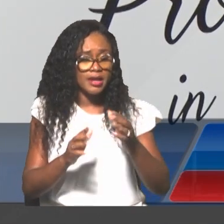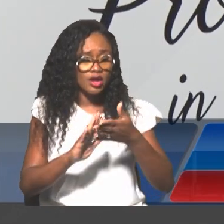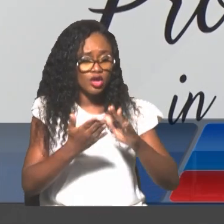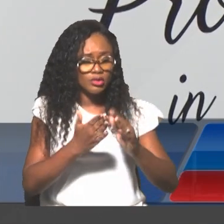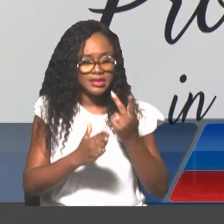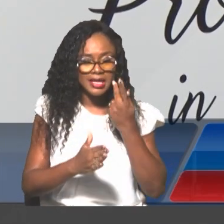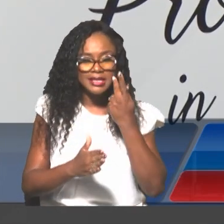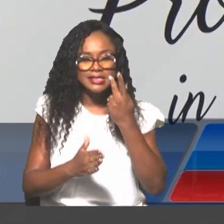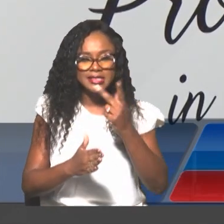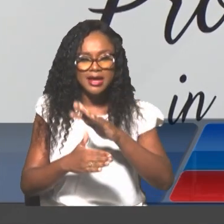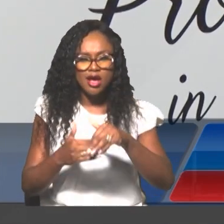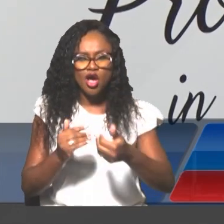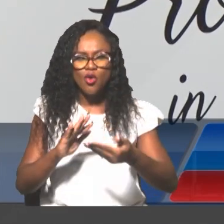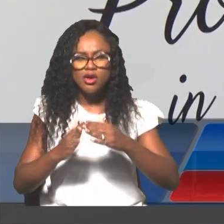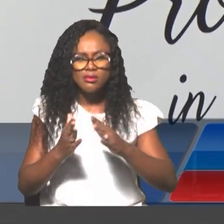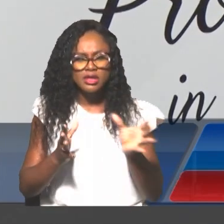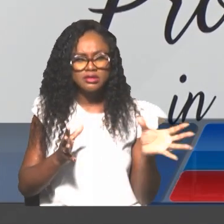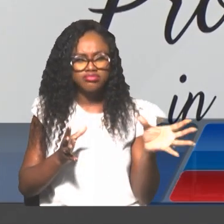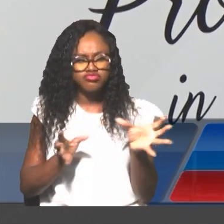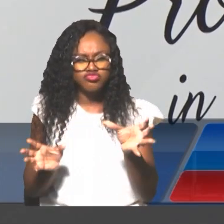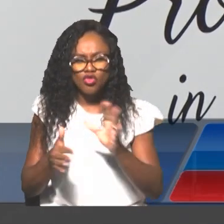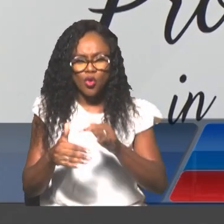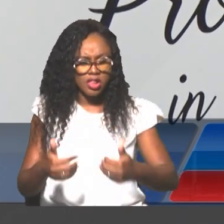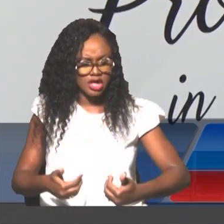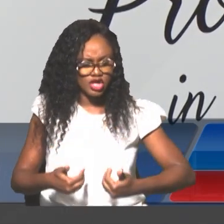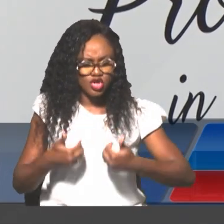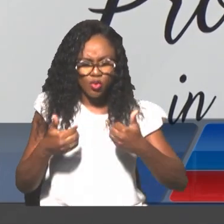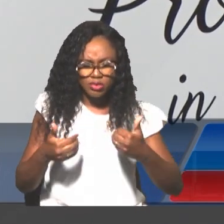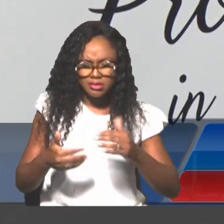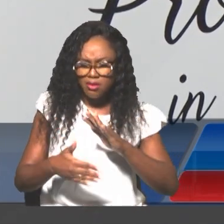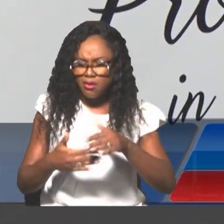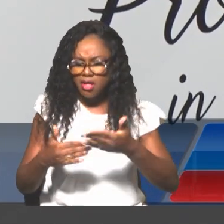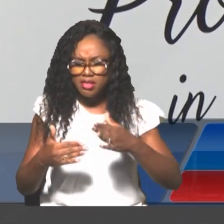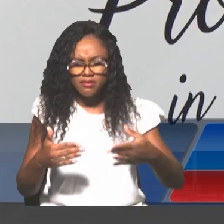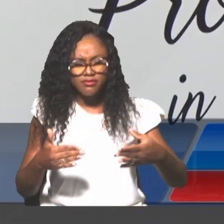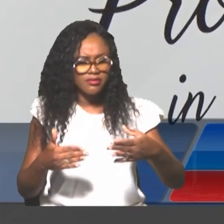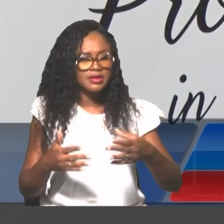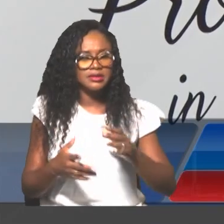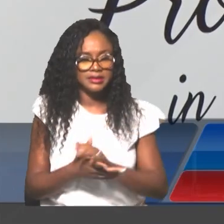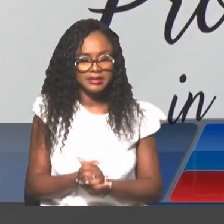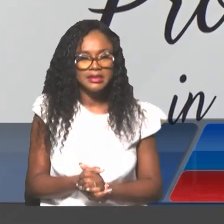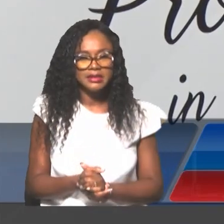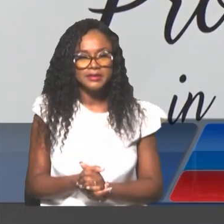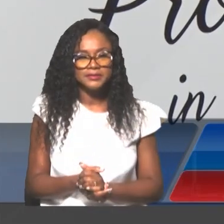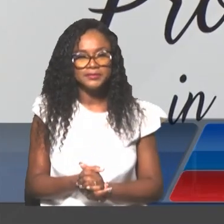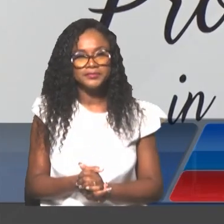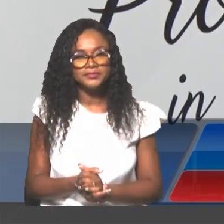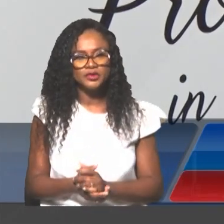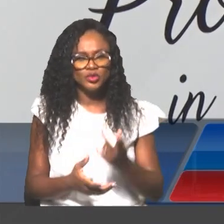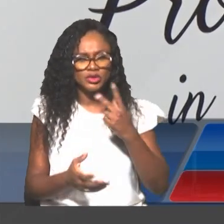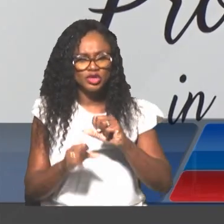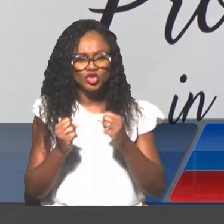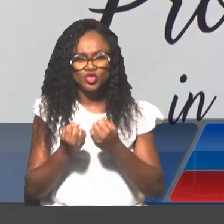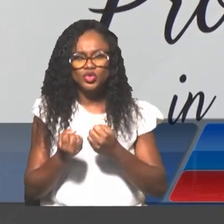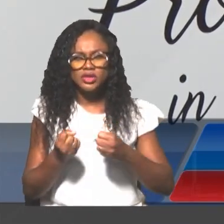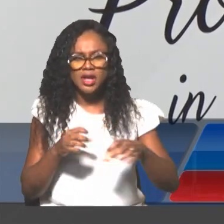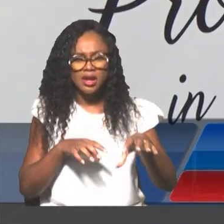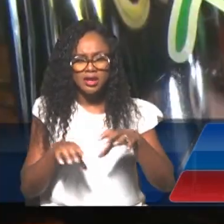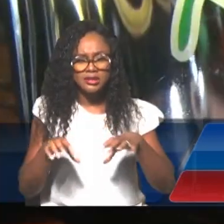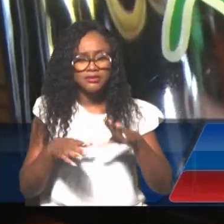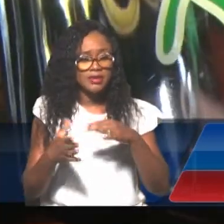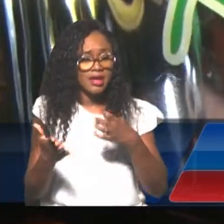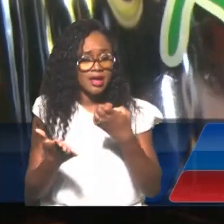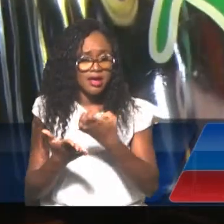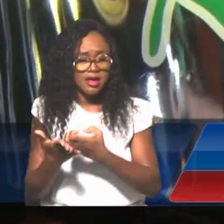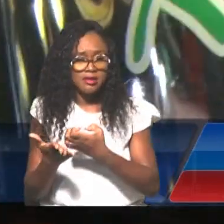that community does. It's not only social transformation that takes place or social activity, but there's economic activity around the